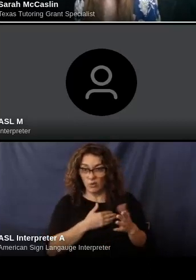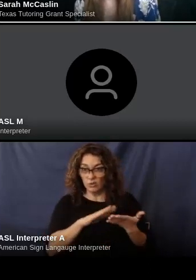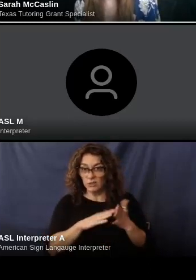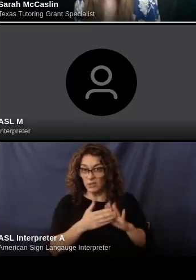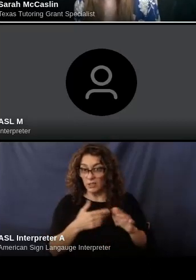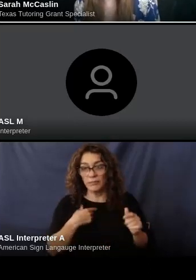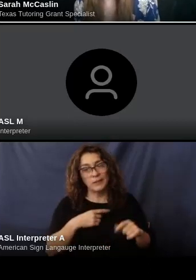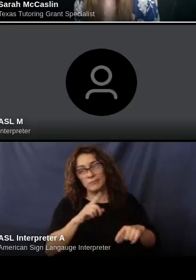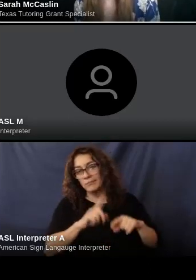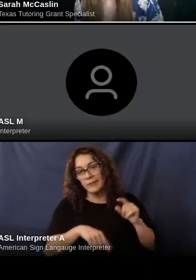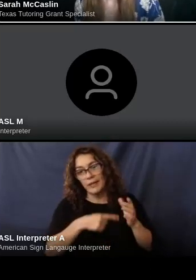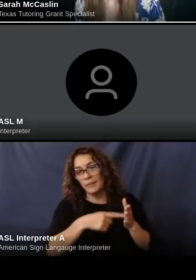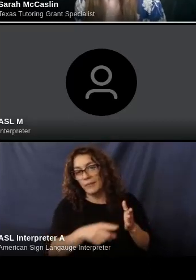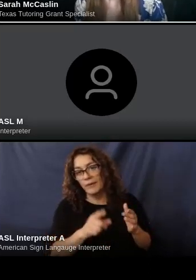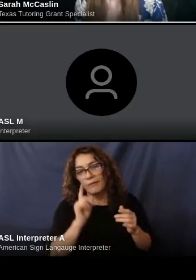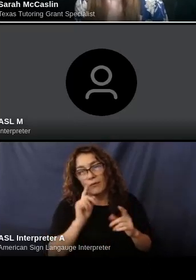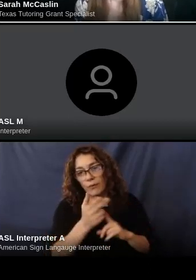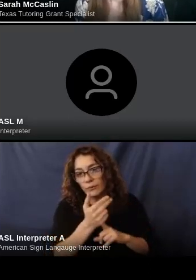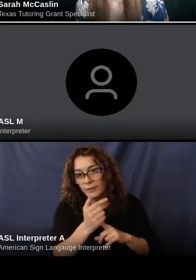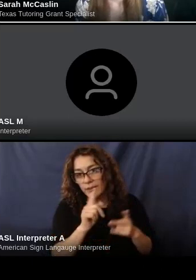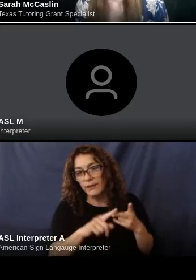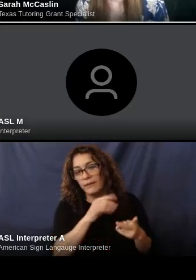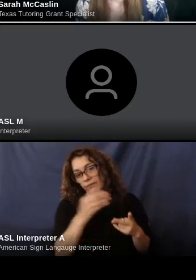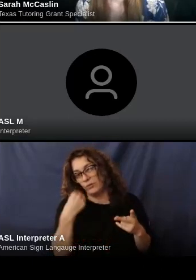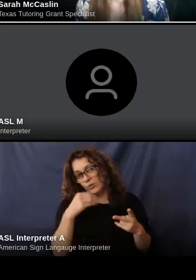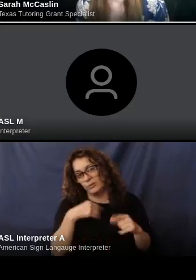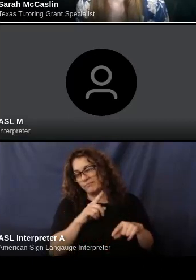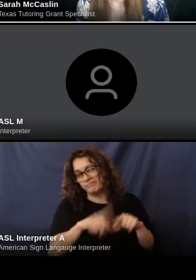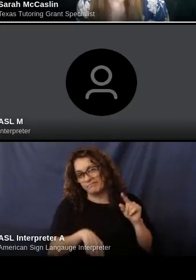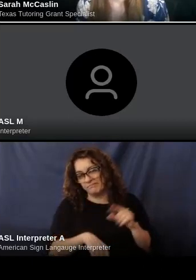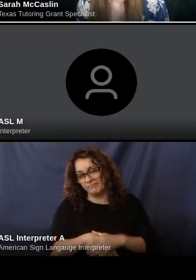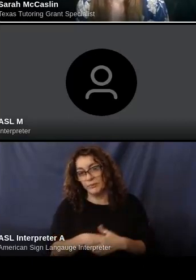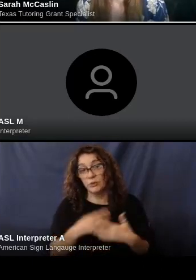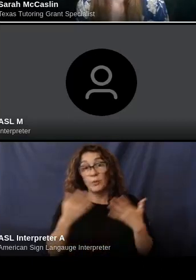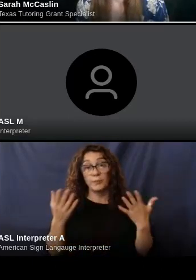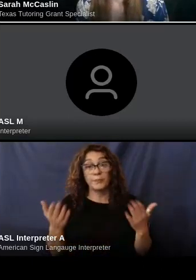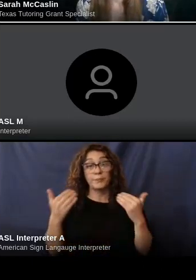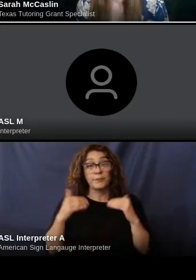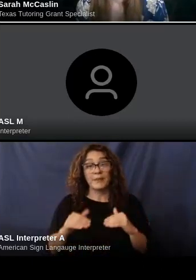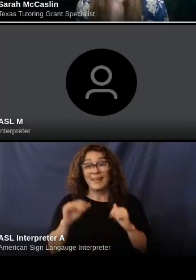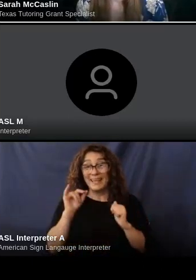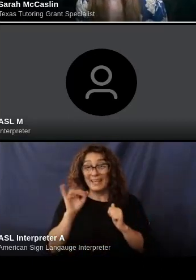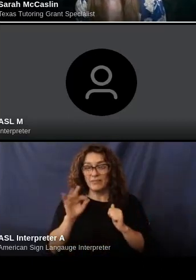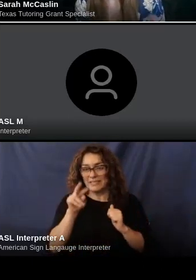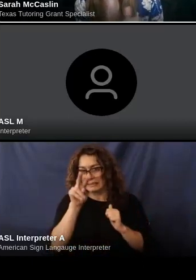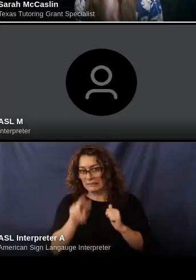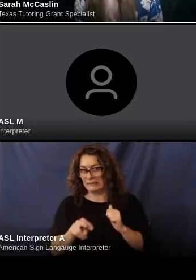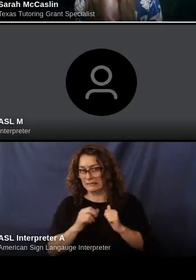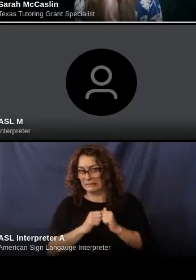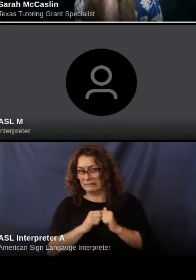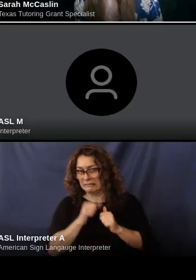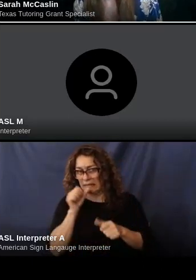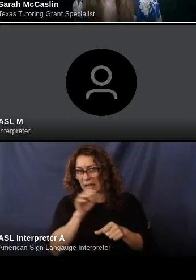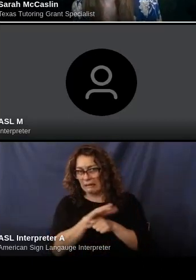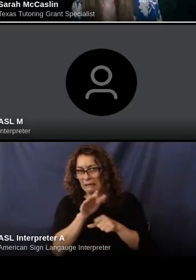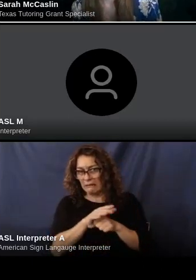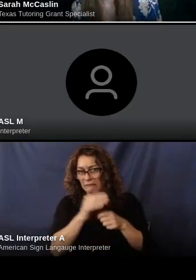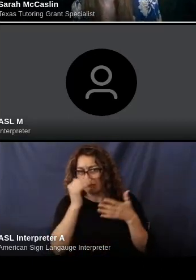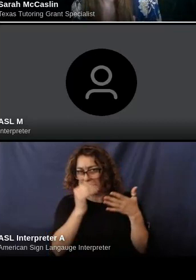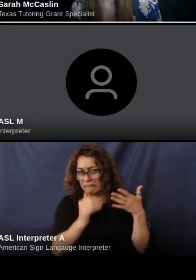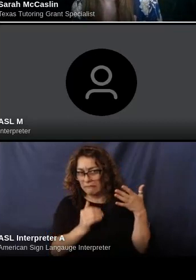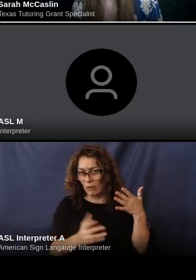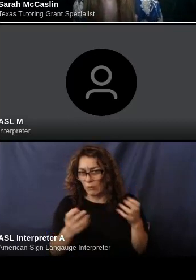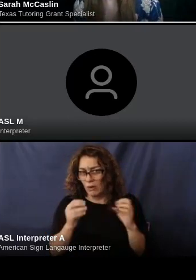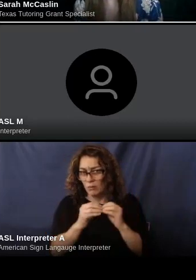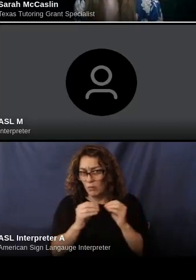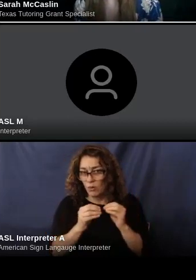something that you can charge the grant. If you are interested in an expanded list, there is one linked here. Again,